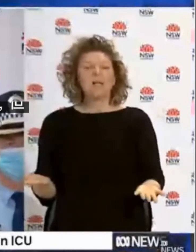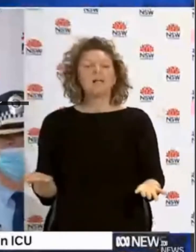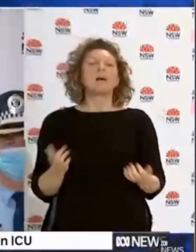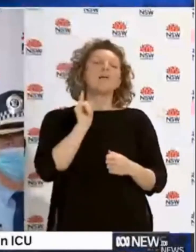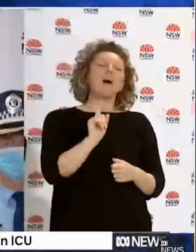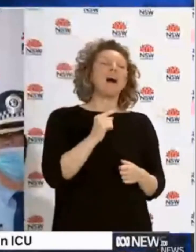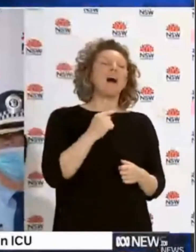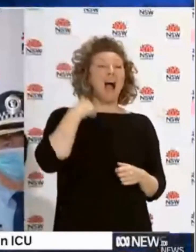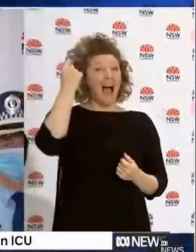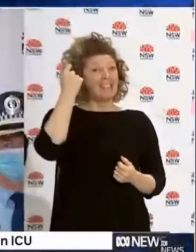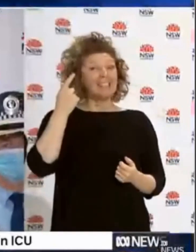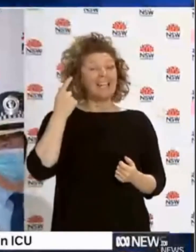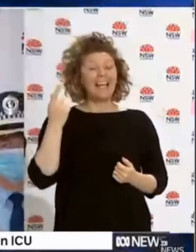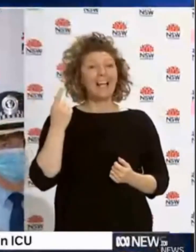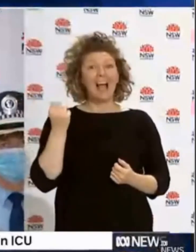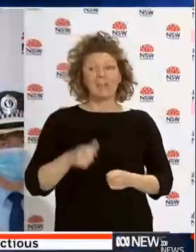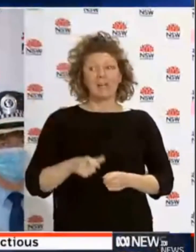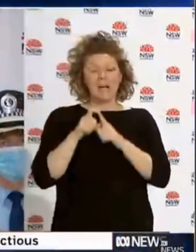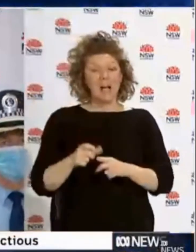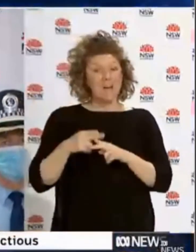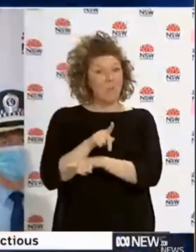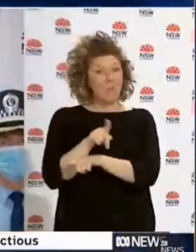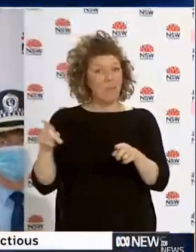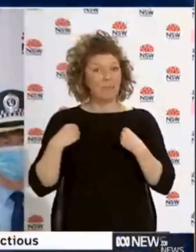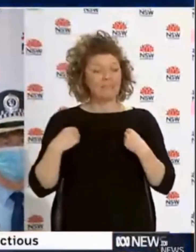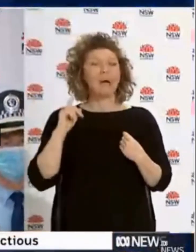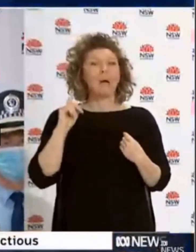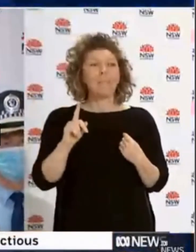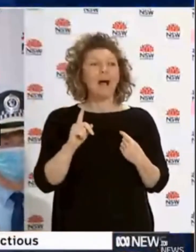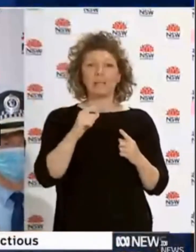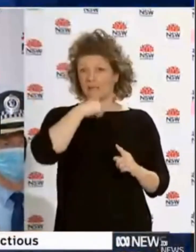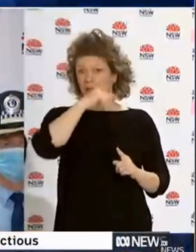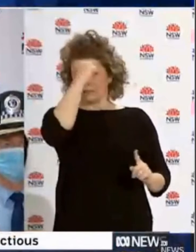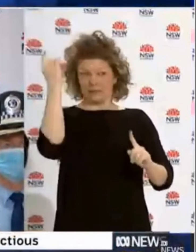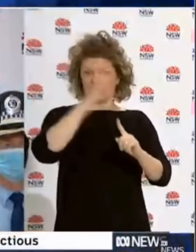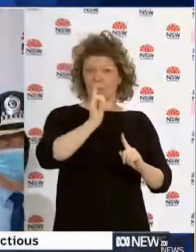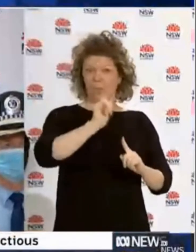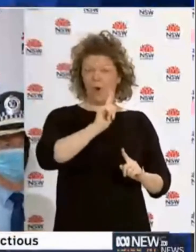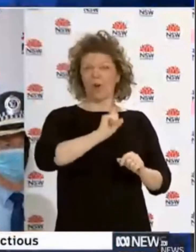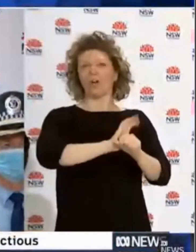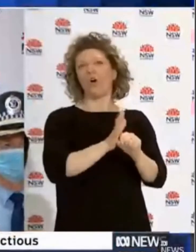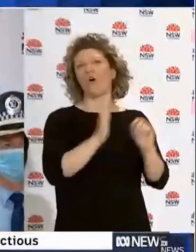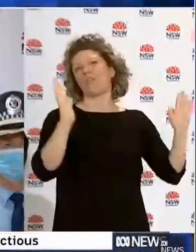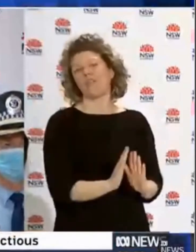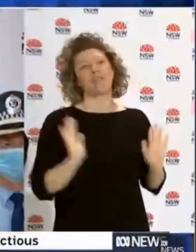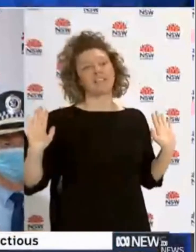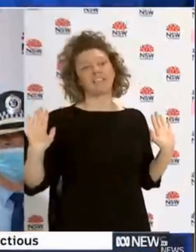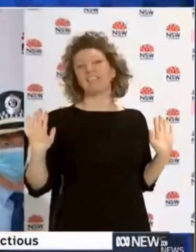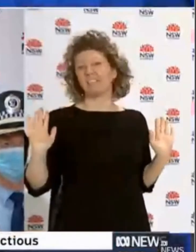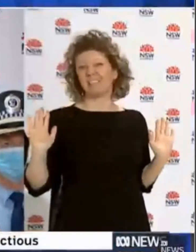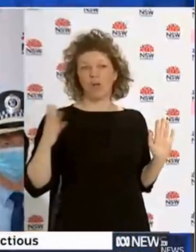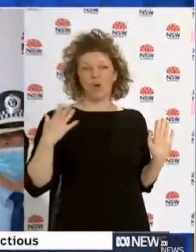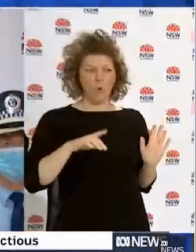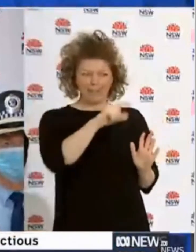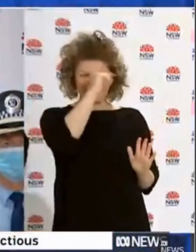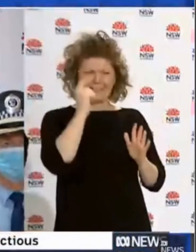be to stop this virus, and so the priority here is to stop it. Stop Delta. If we all get vaccinated